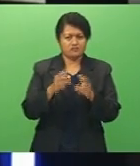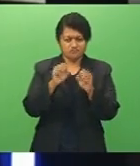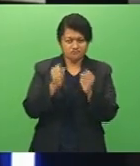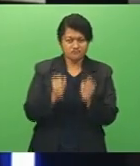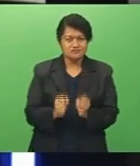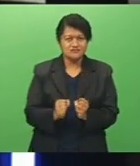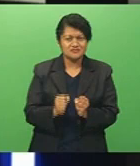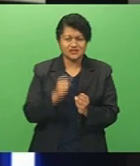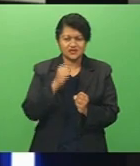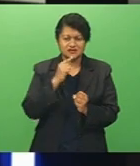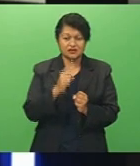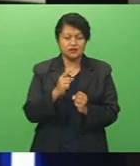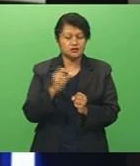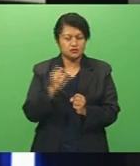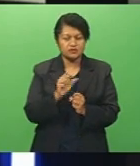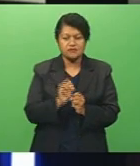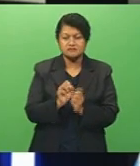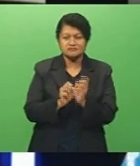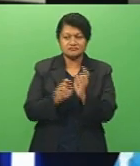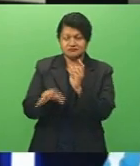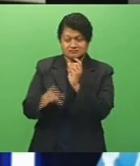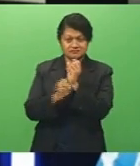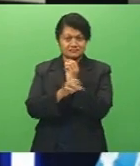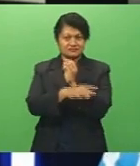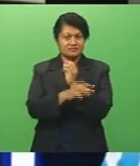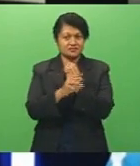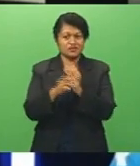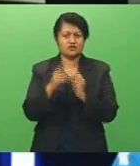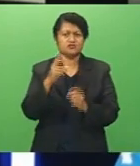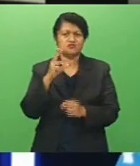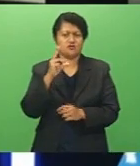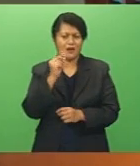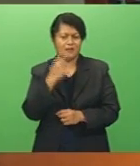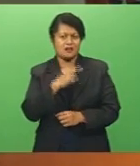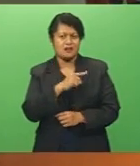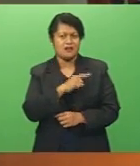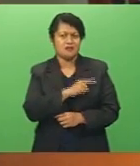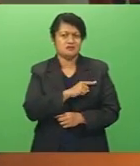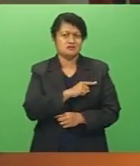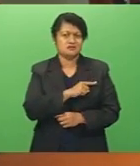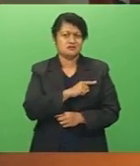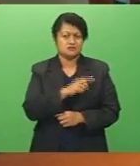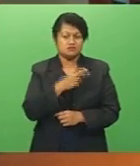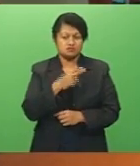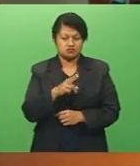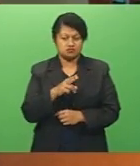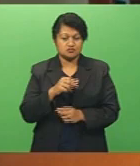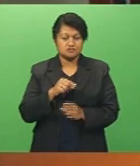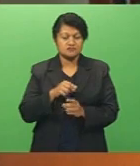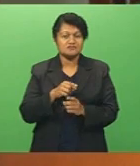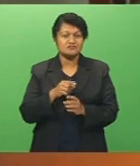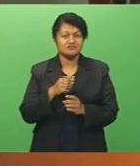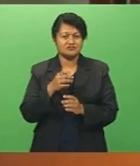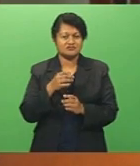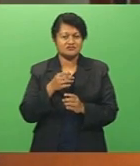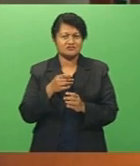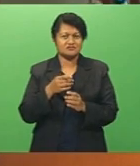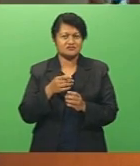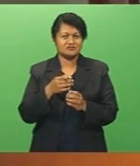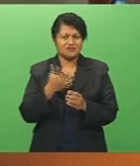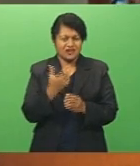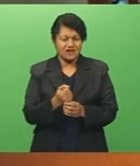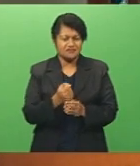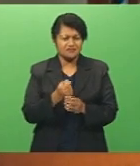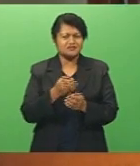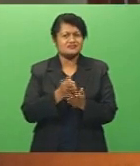constituency, that we have to have branches to enable us to operate with Kandavo the way everyone else is